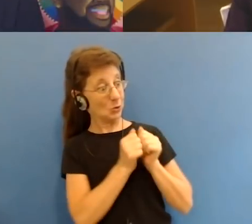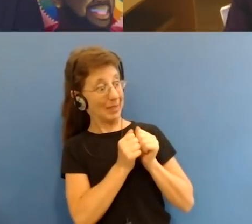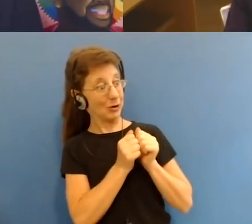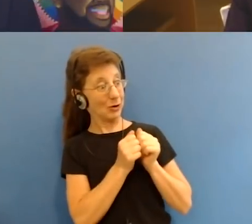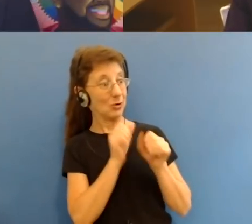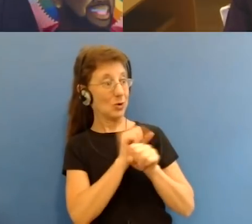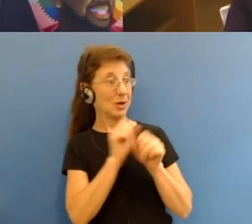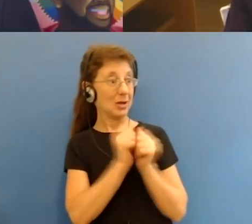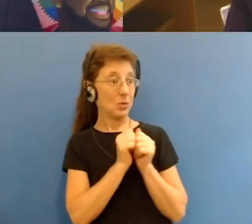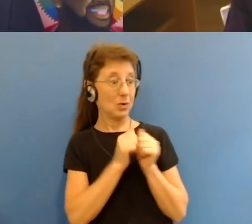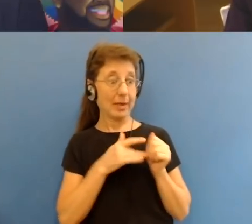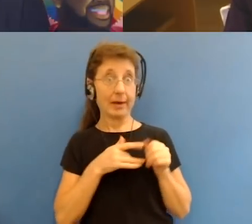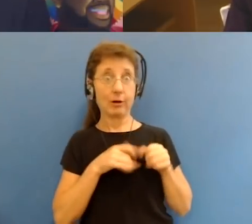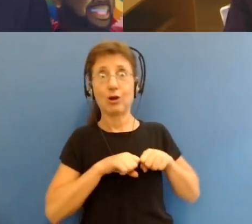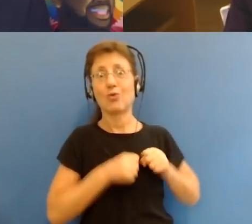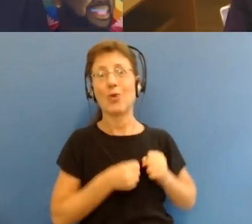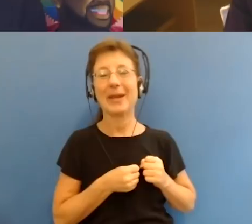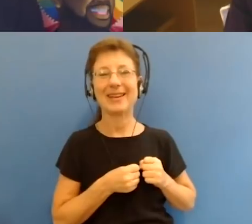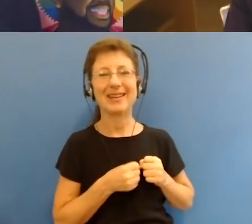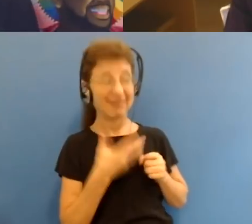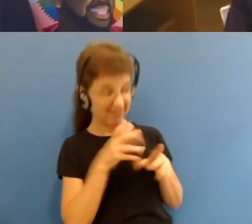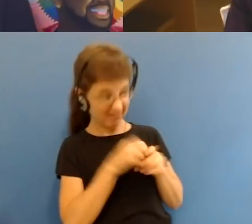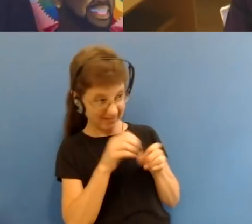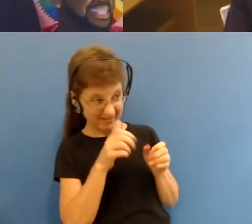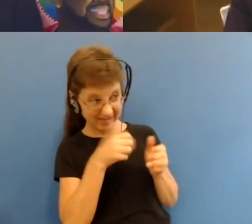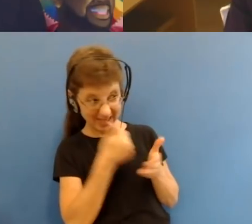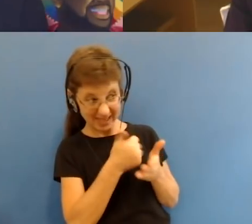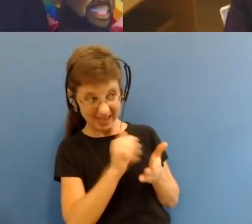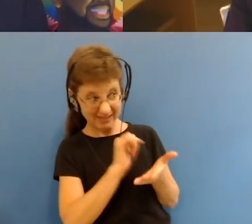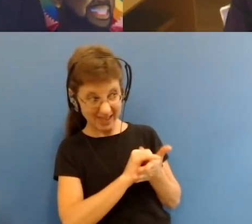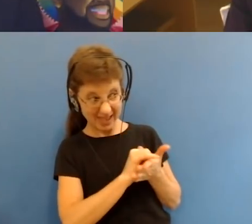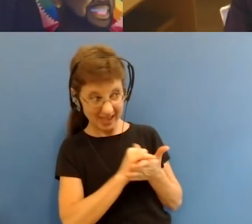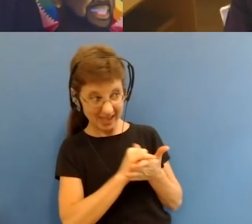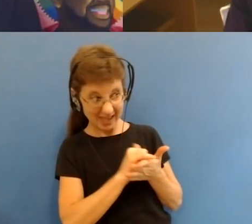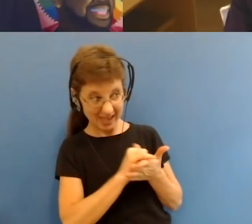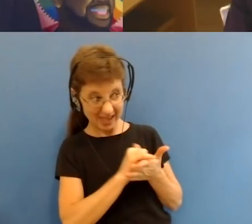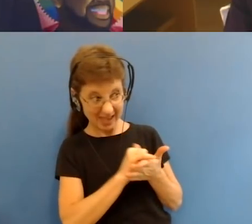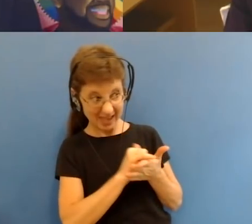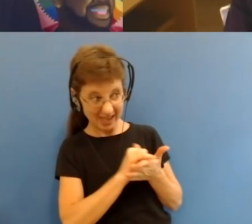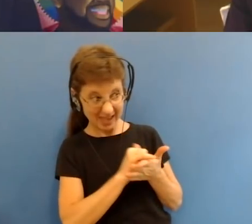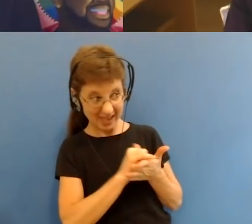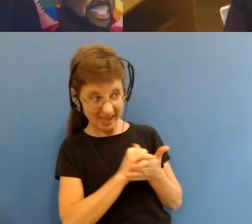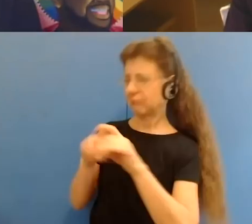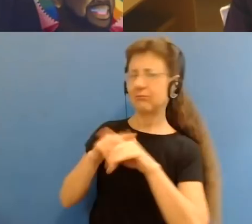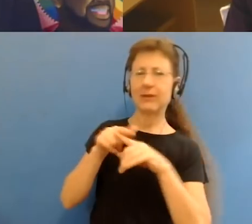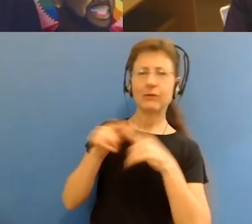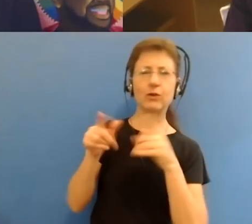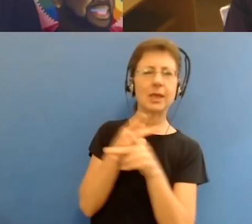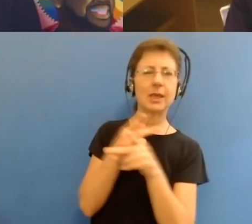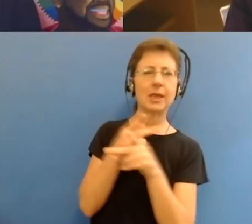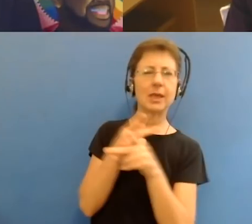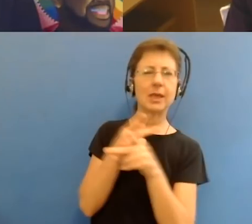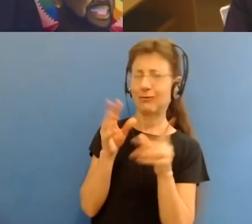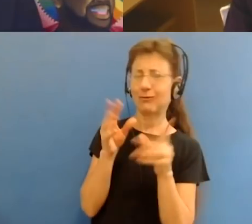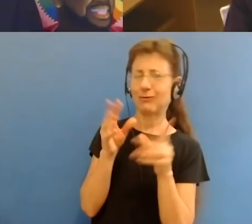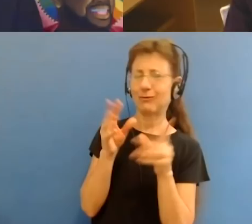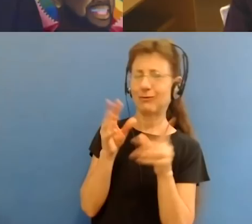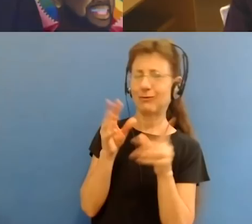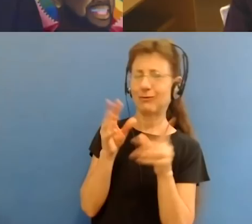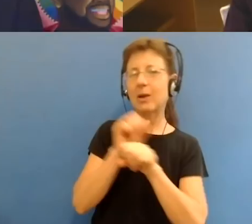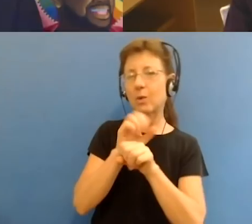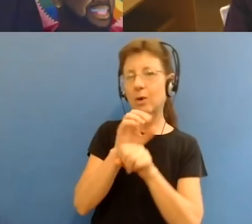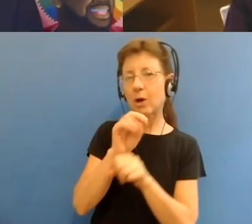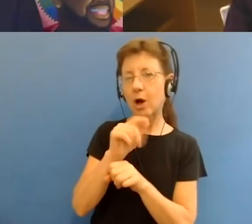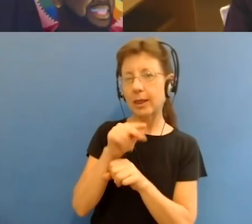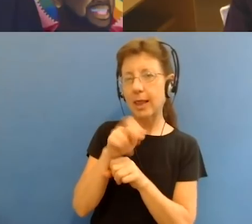Yeah, like any, you know, I have all kinds of sessions and groups that I work with people online through. You know, I work with